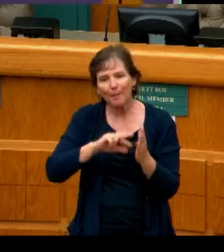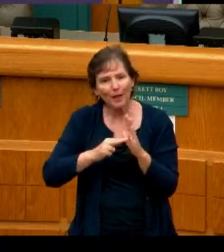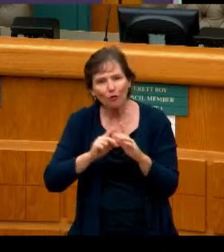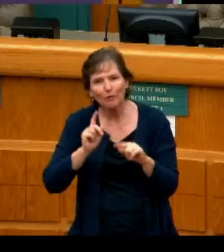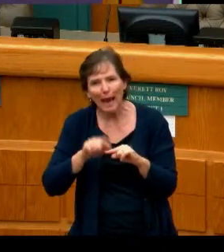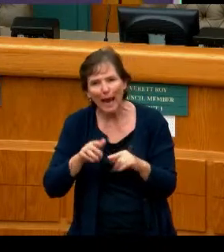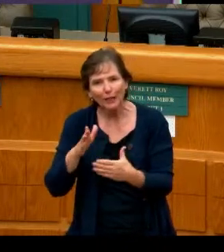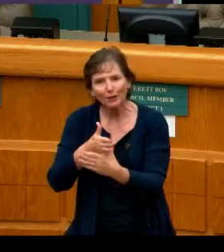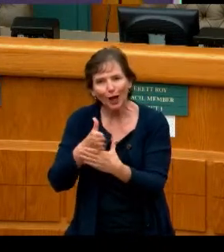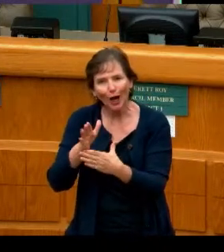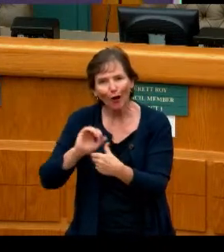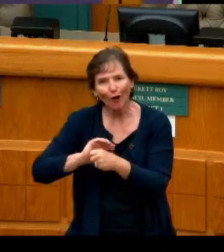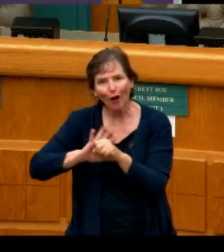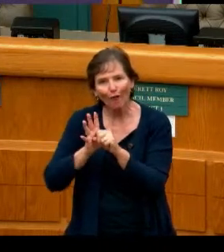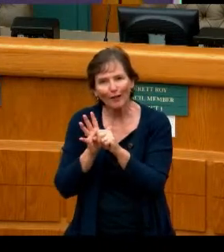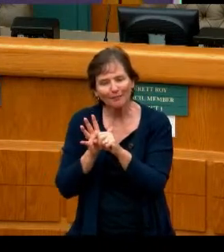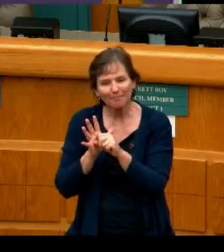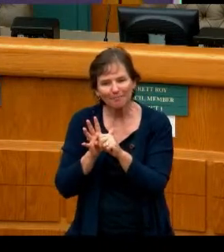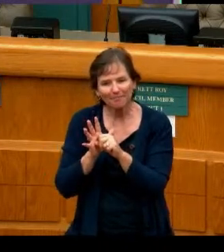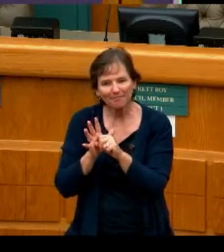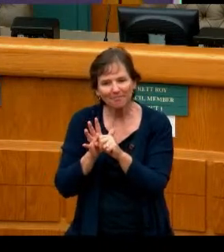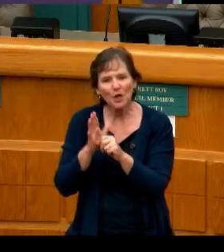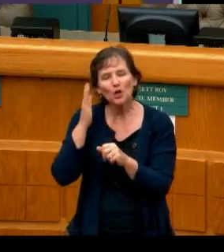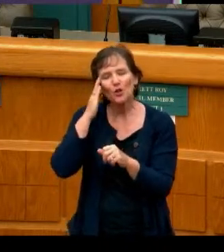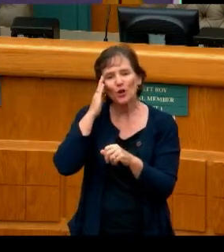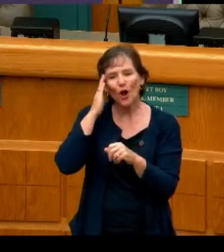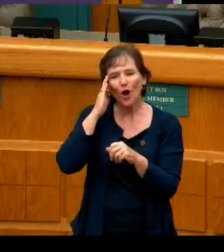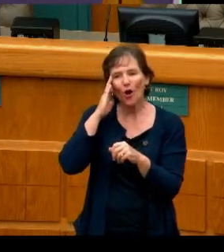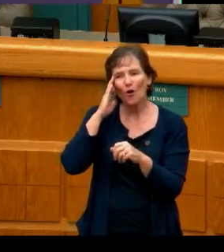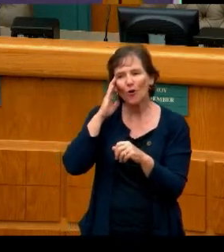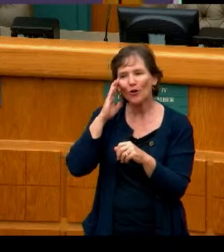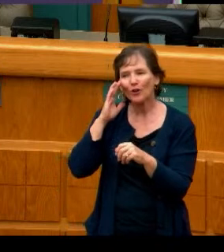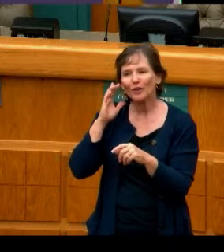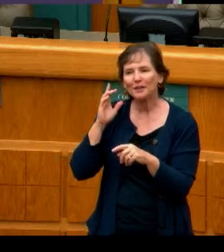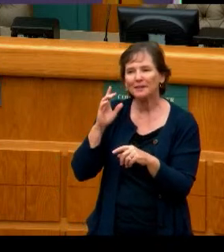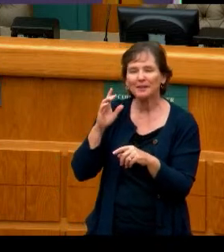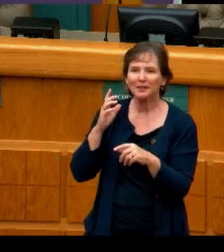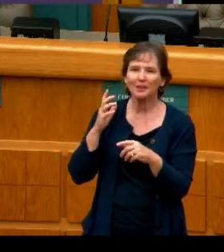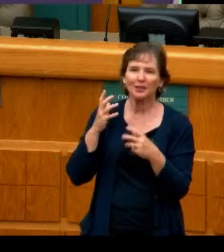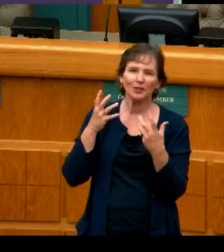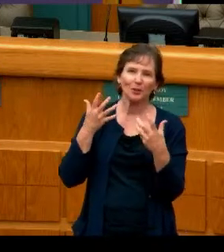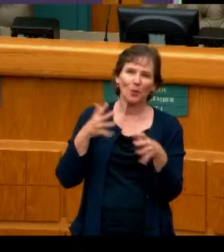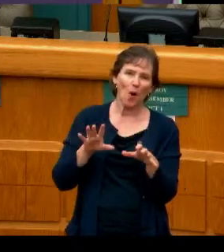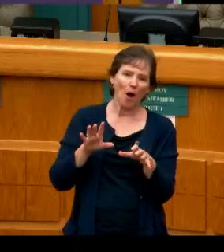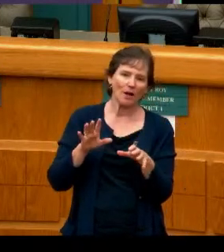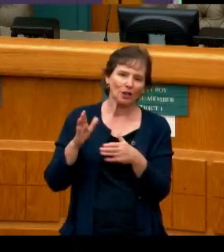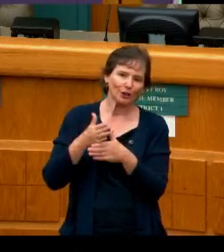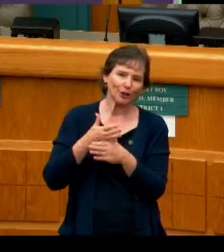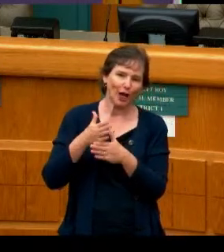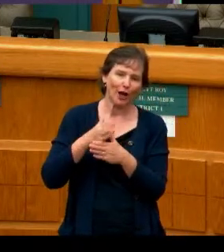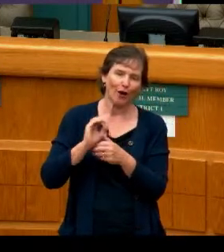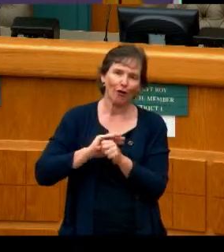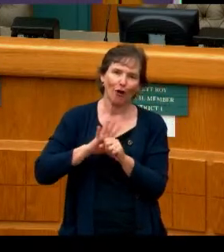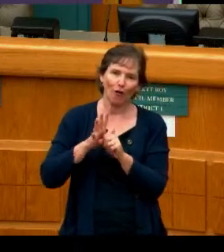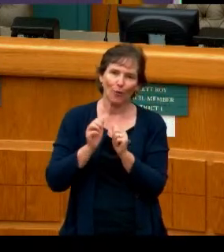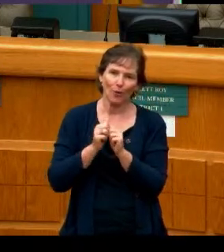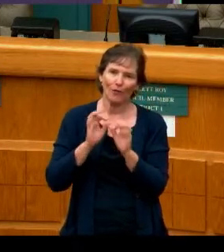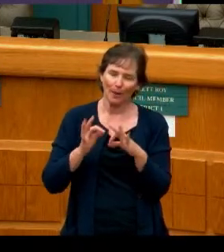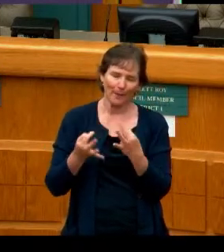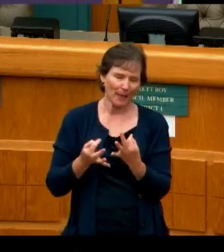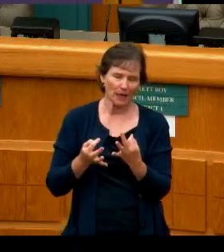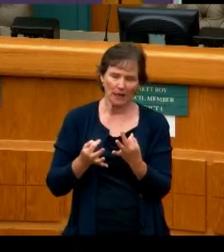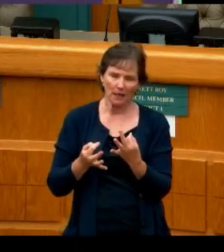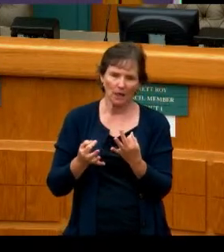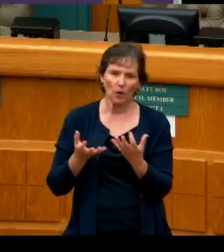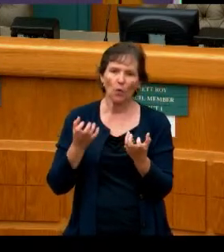you're in the same family doesn't mean that you can't give each other COVID. And while I know some of us have sibling rivalries and you can't